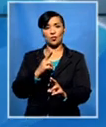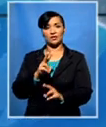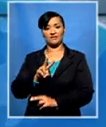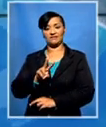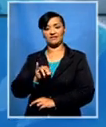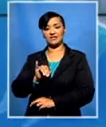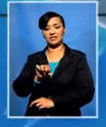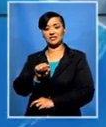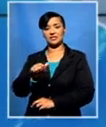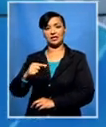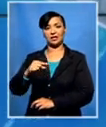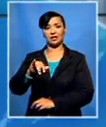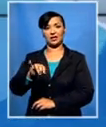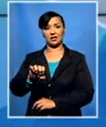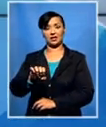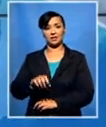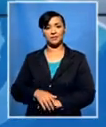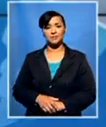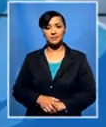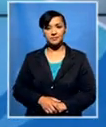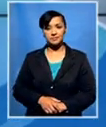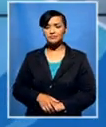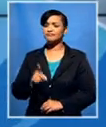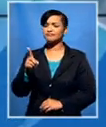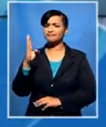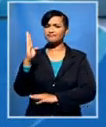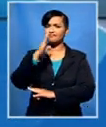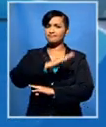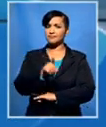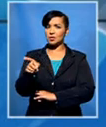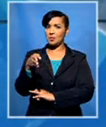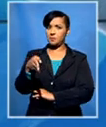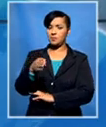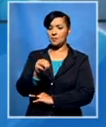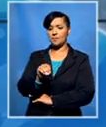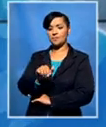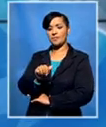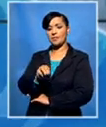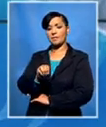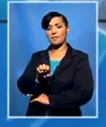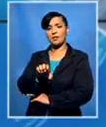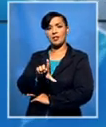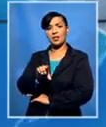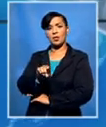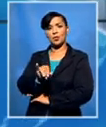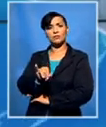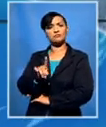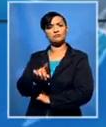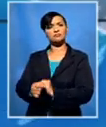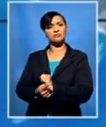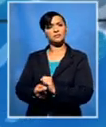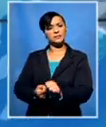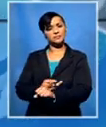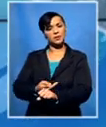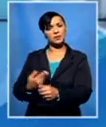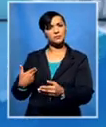Patricia Fisaki. We cross to her now. Patricia, you've been there the whole day. Give us a sense of what happened and these developments that have taken place in the last